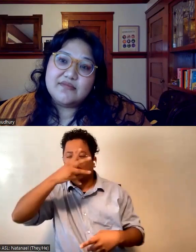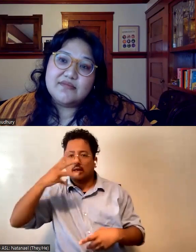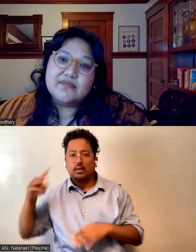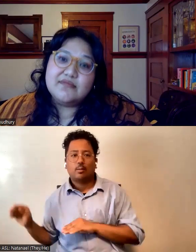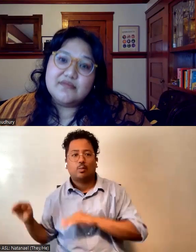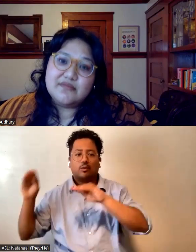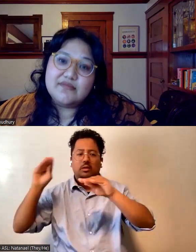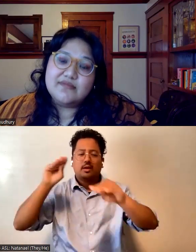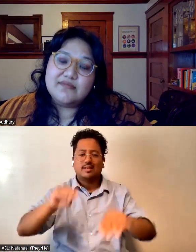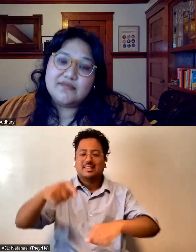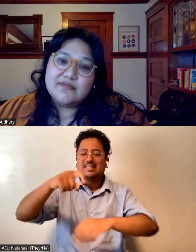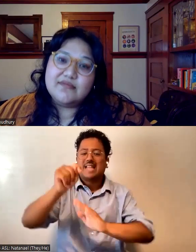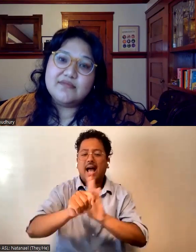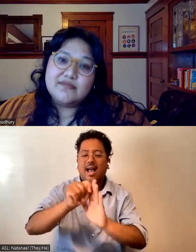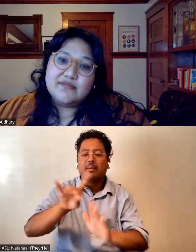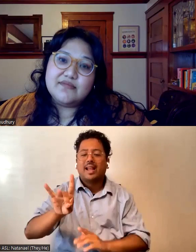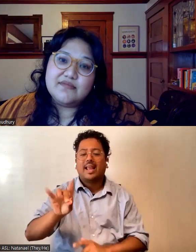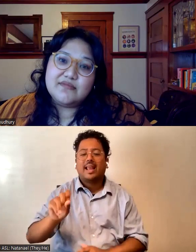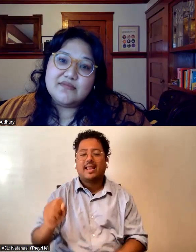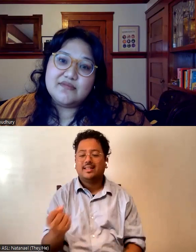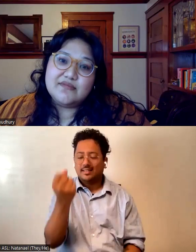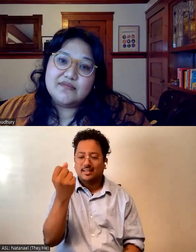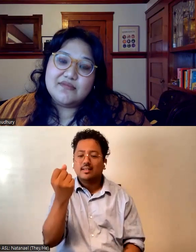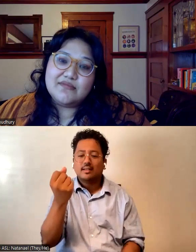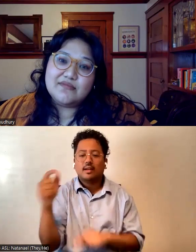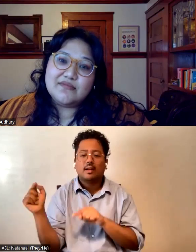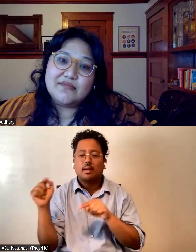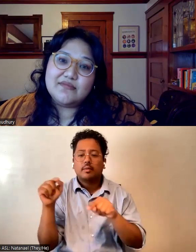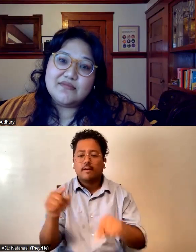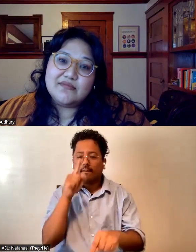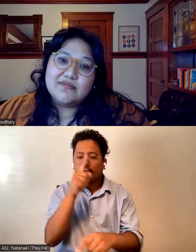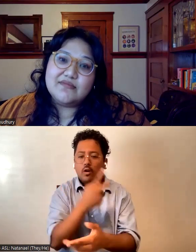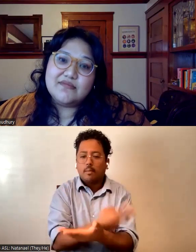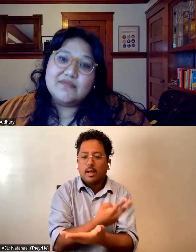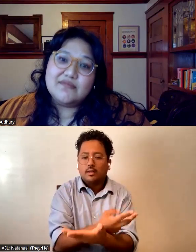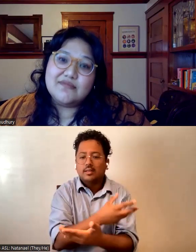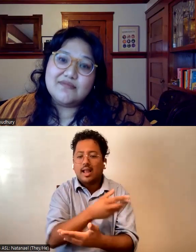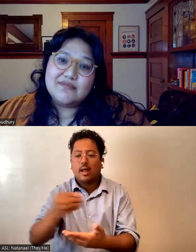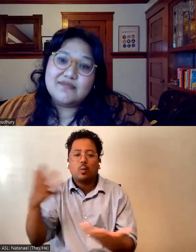80s and came also for a master's and doctoral degree.